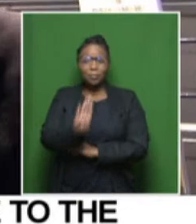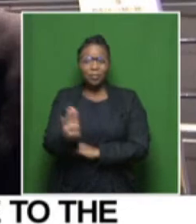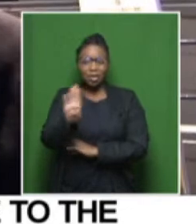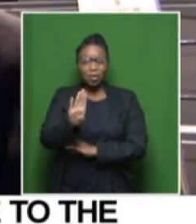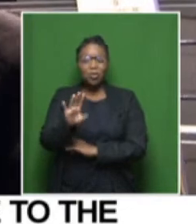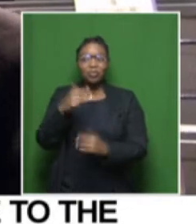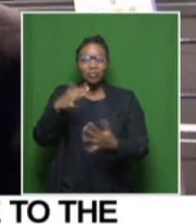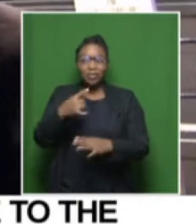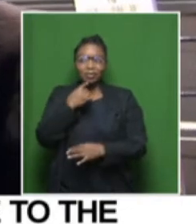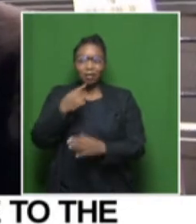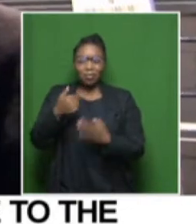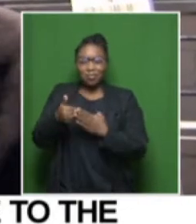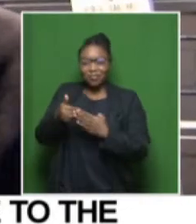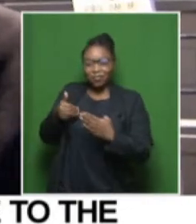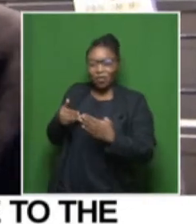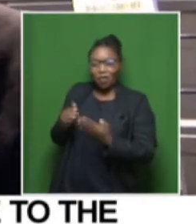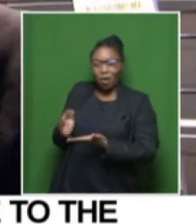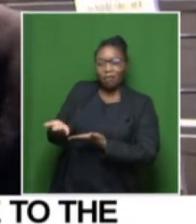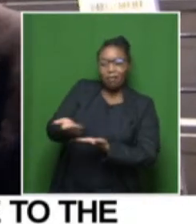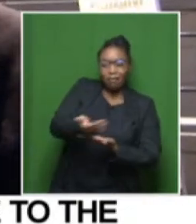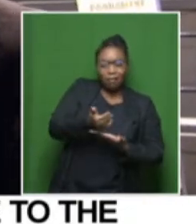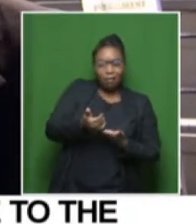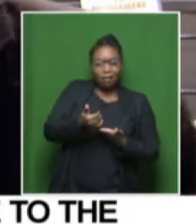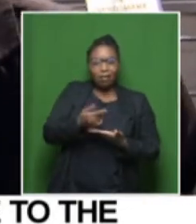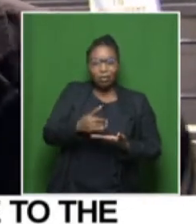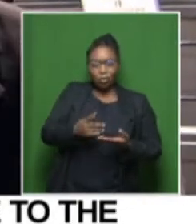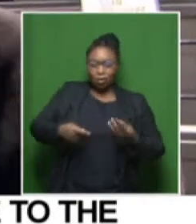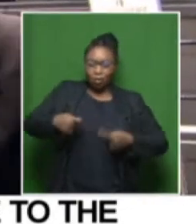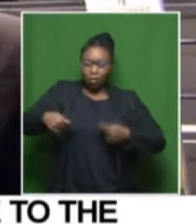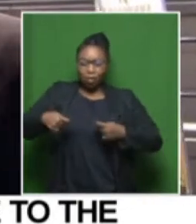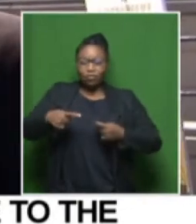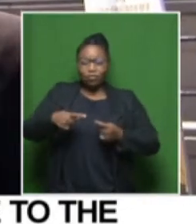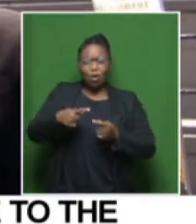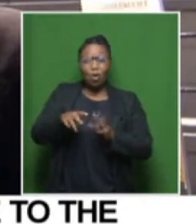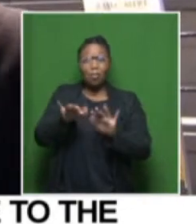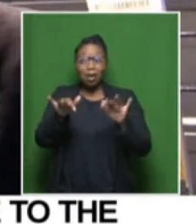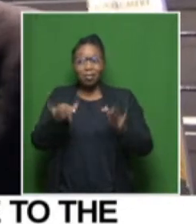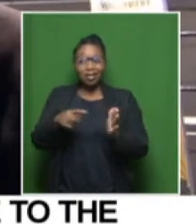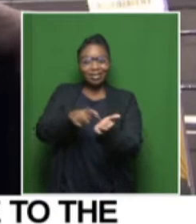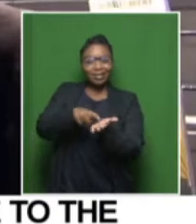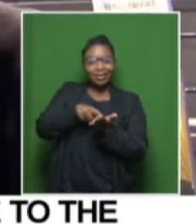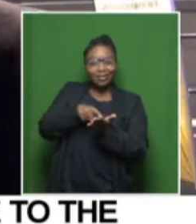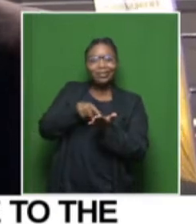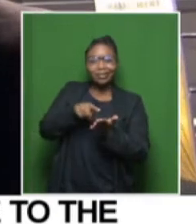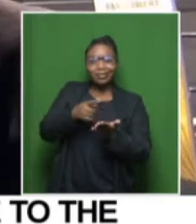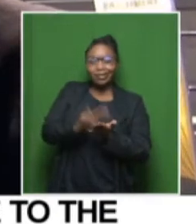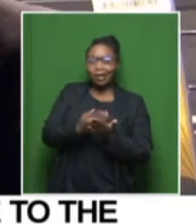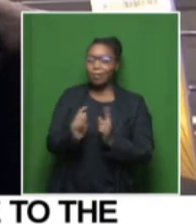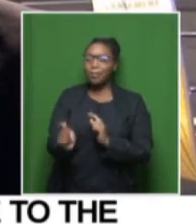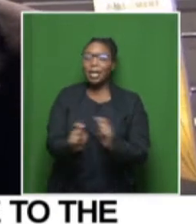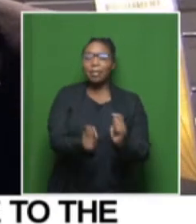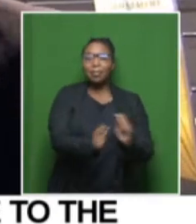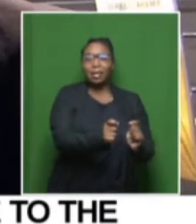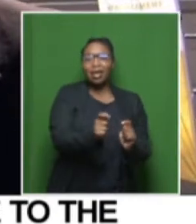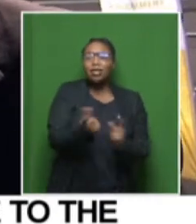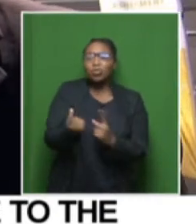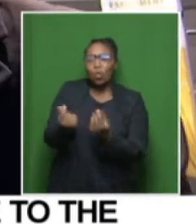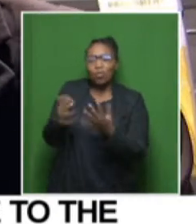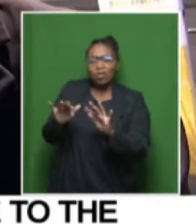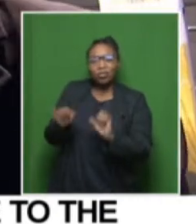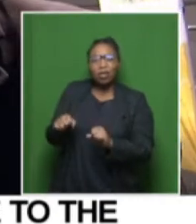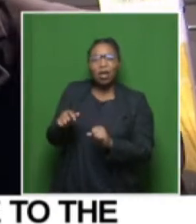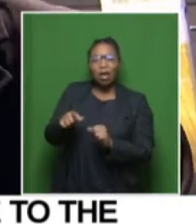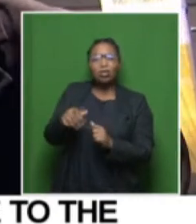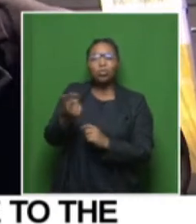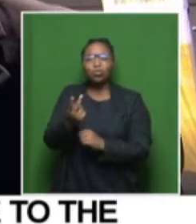for fiscal consolidation, to reduce our public debt, and that he is doing partially, and of course to address social needs like